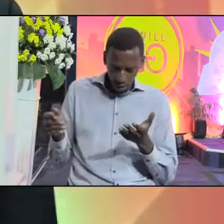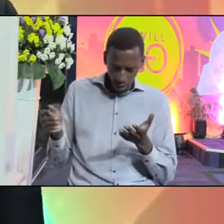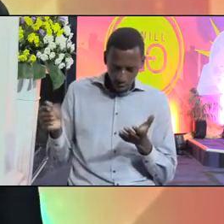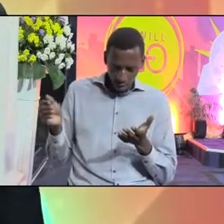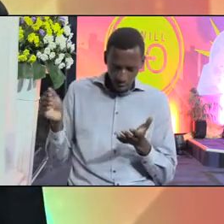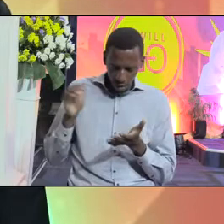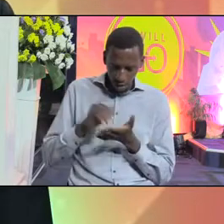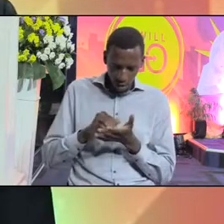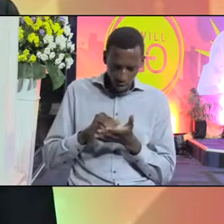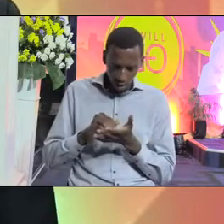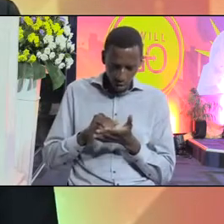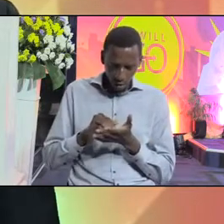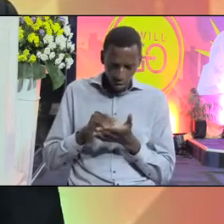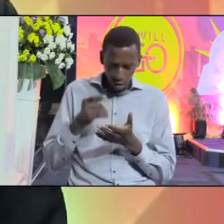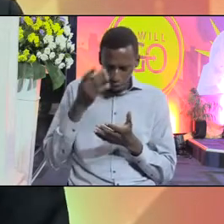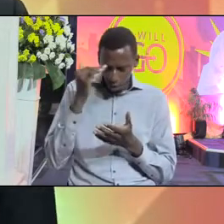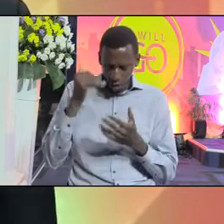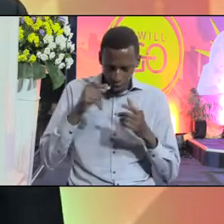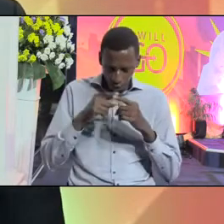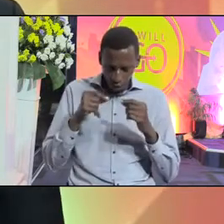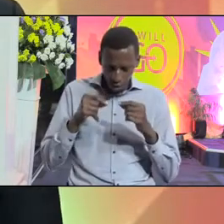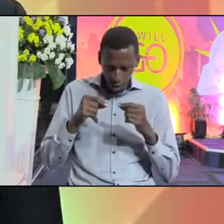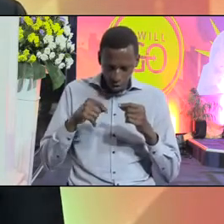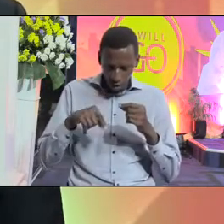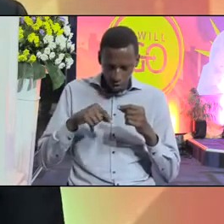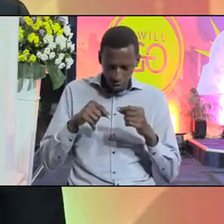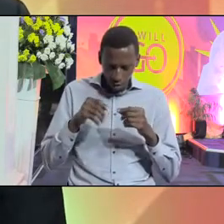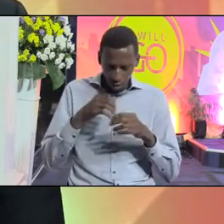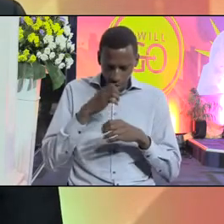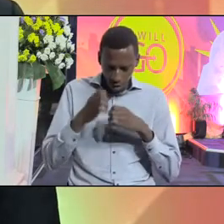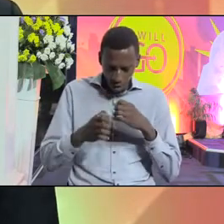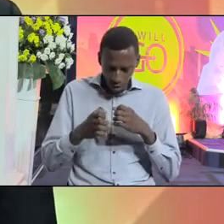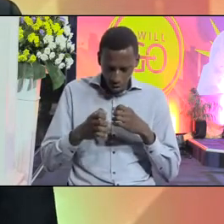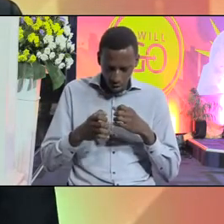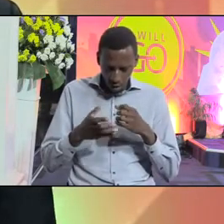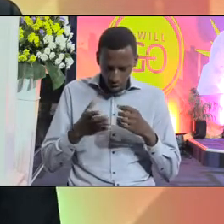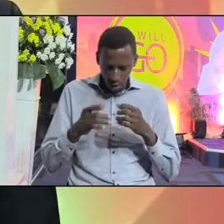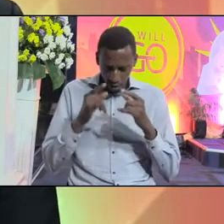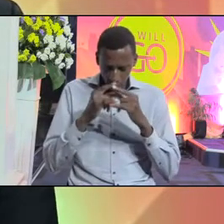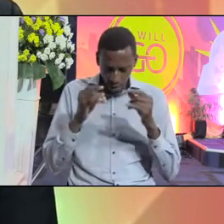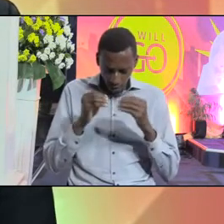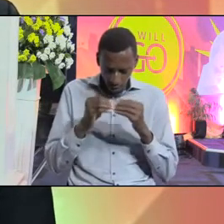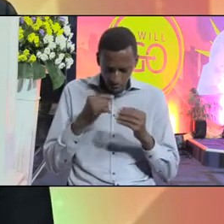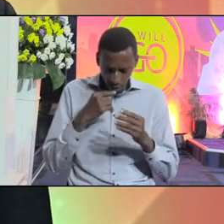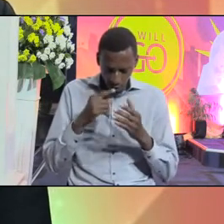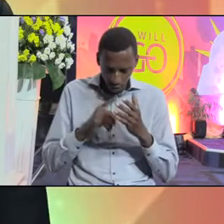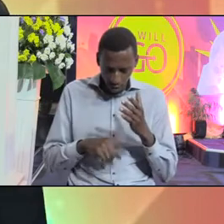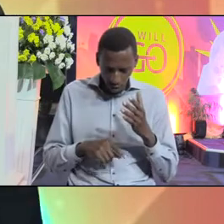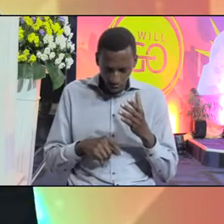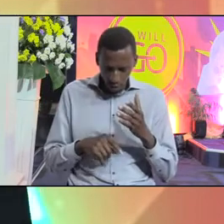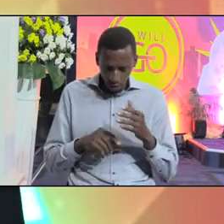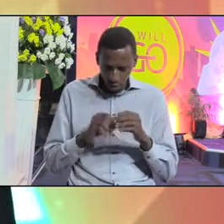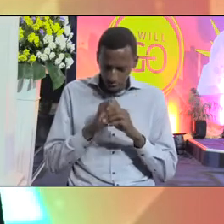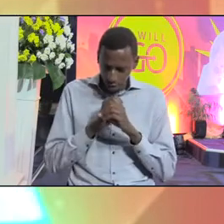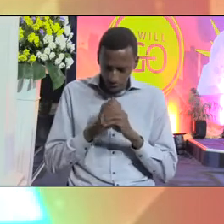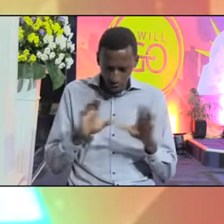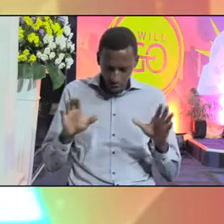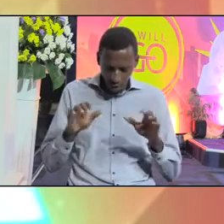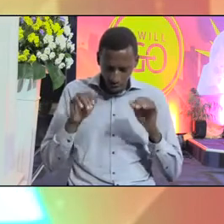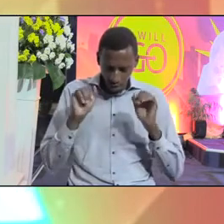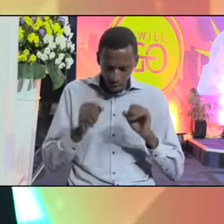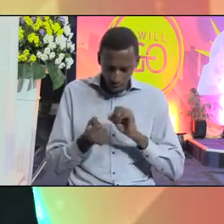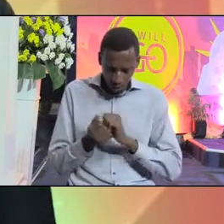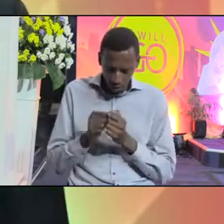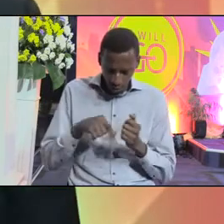at the end of this care meeting, if you delay your coming, Lord, may we look back and say nothing can ever change